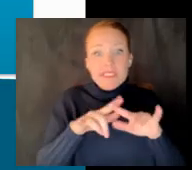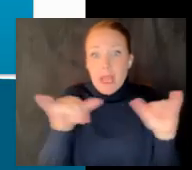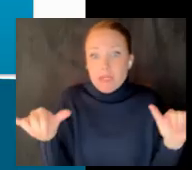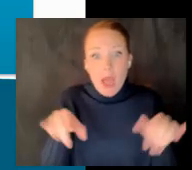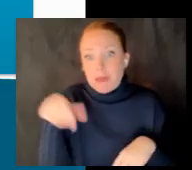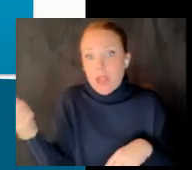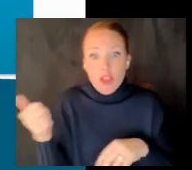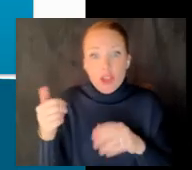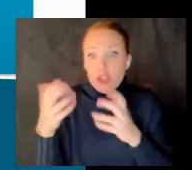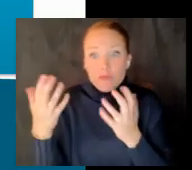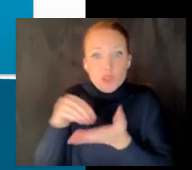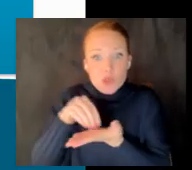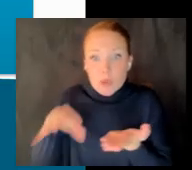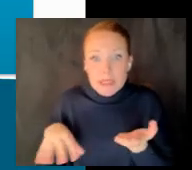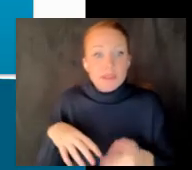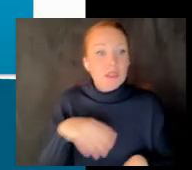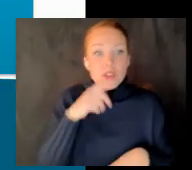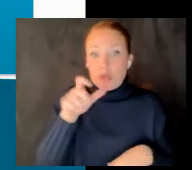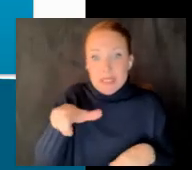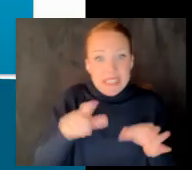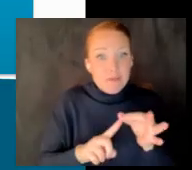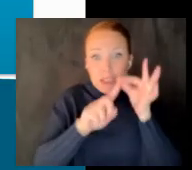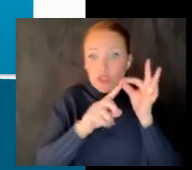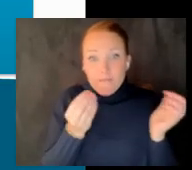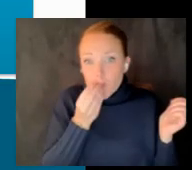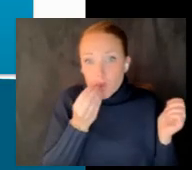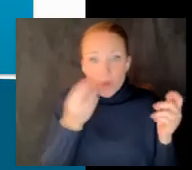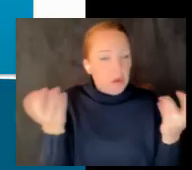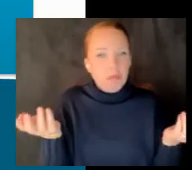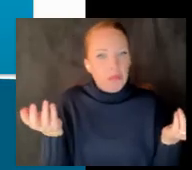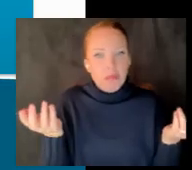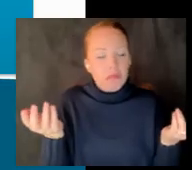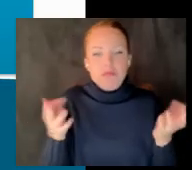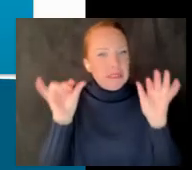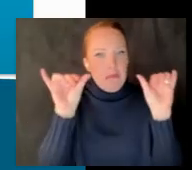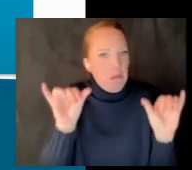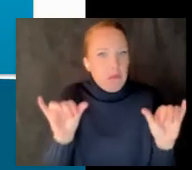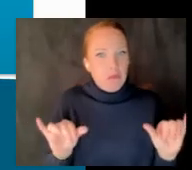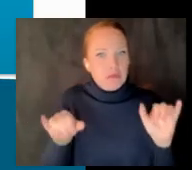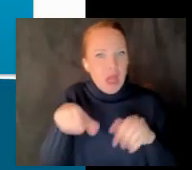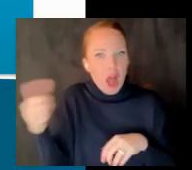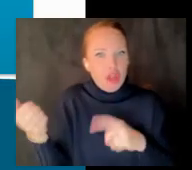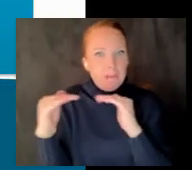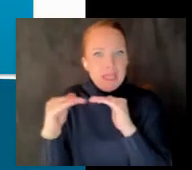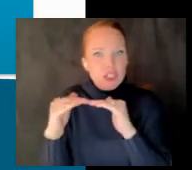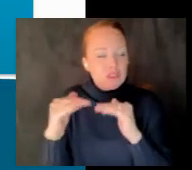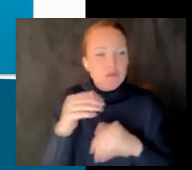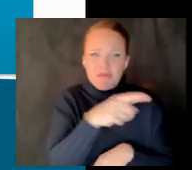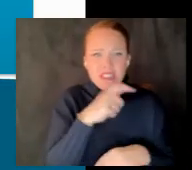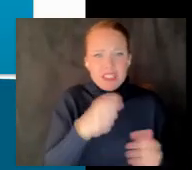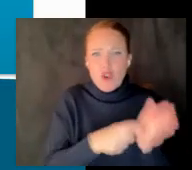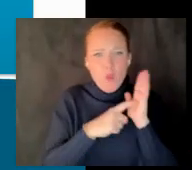need special dietary arrangements from the school. Given that the determination is that Luke didn't require